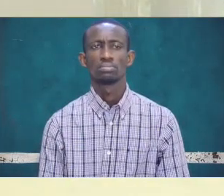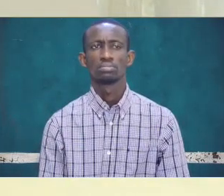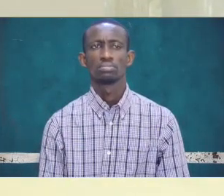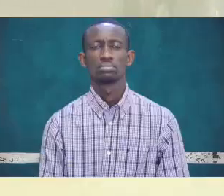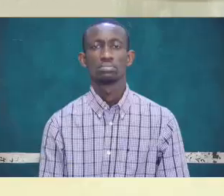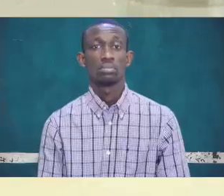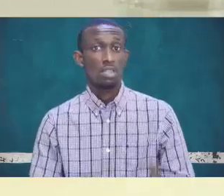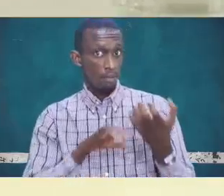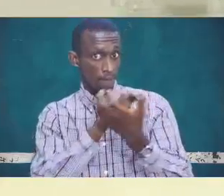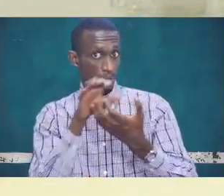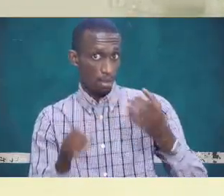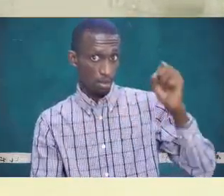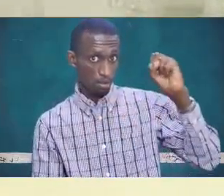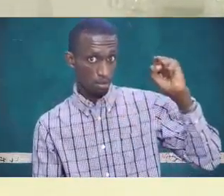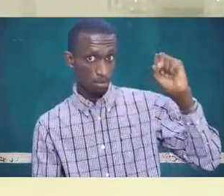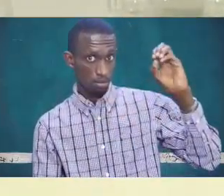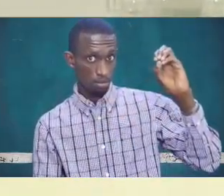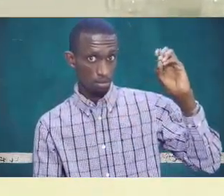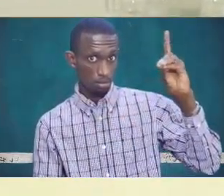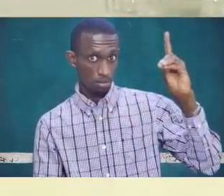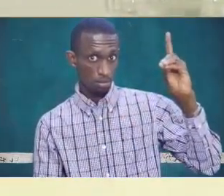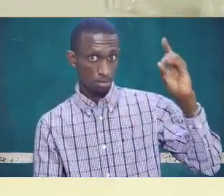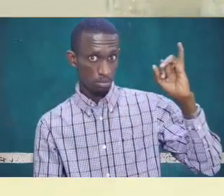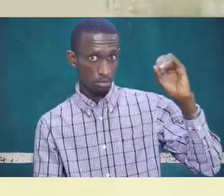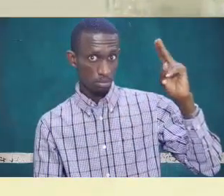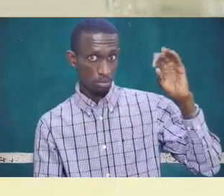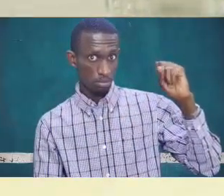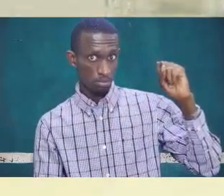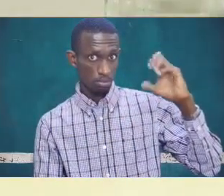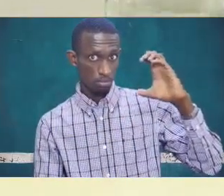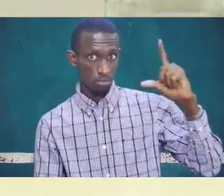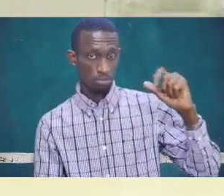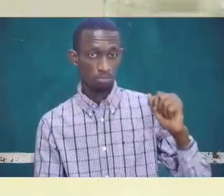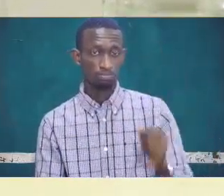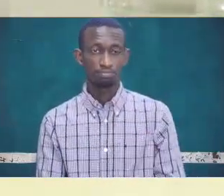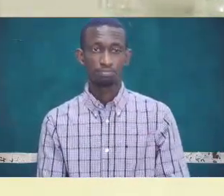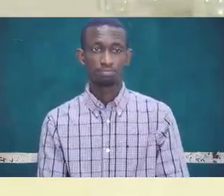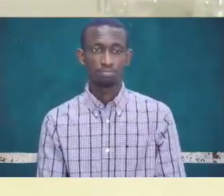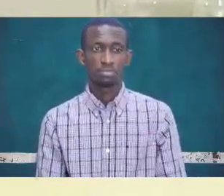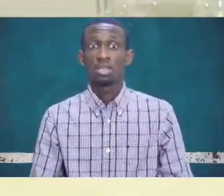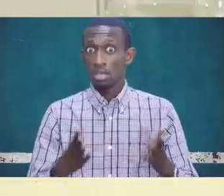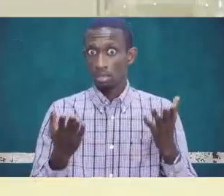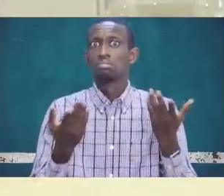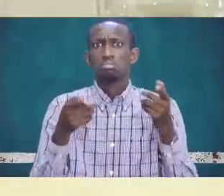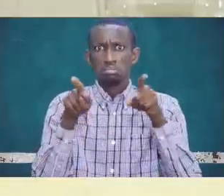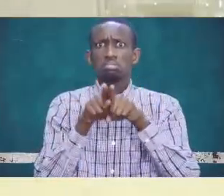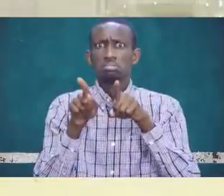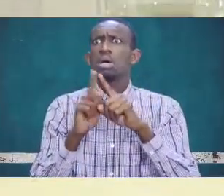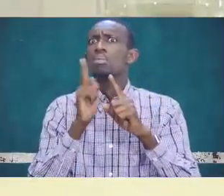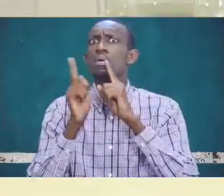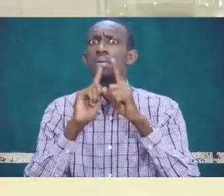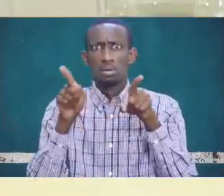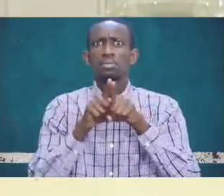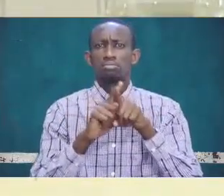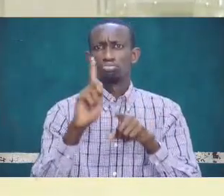this is sodium chloride. They are all almost the same color. They are all